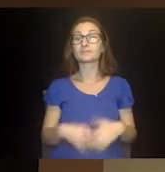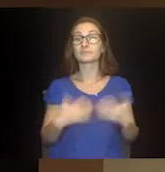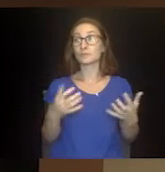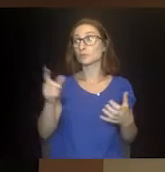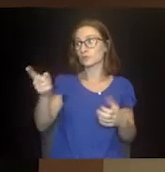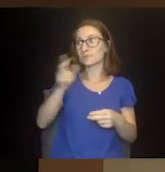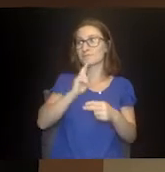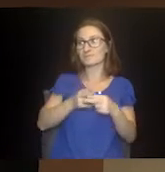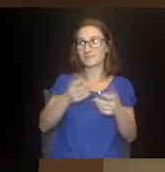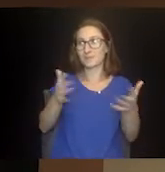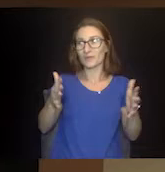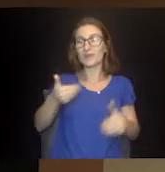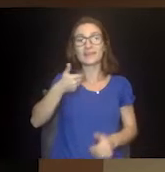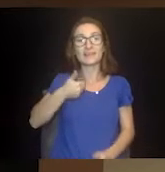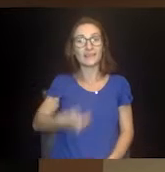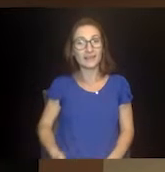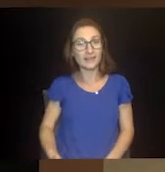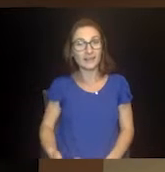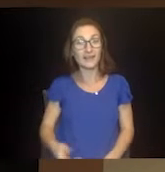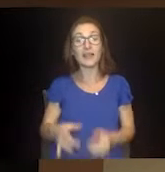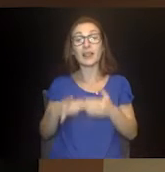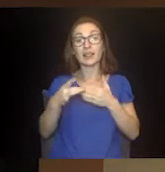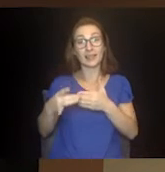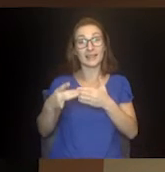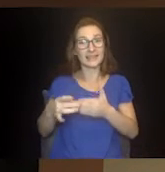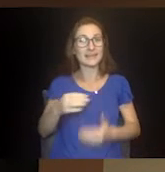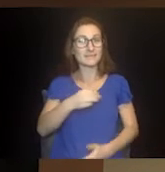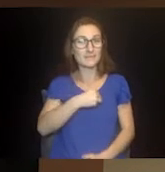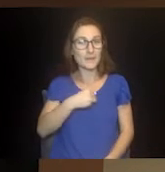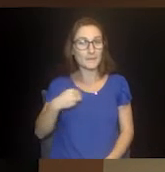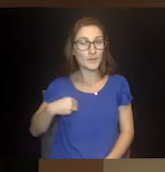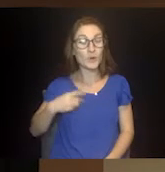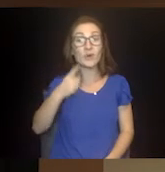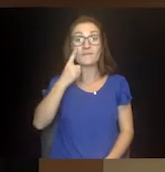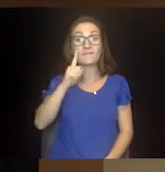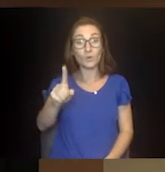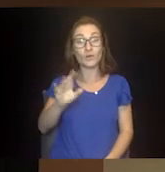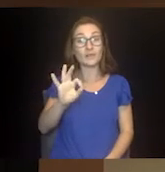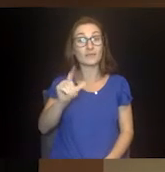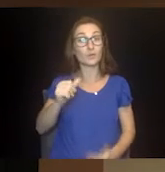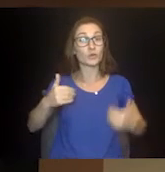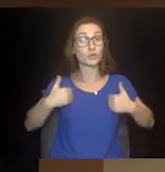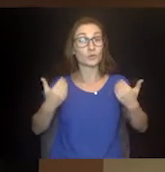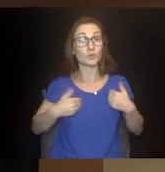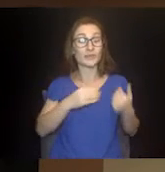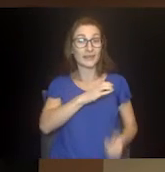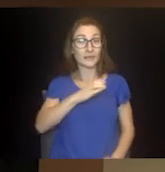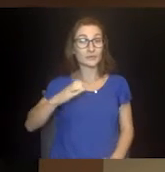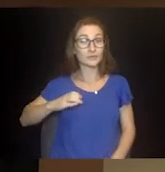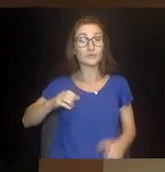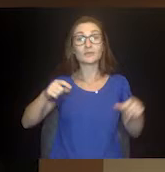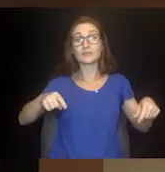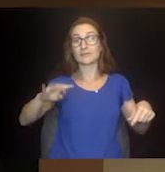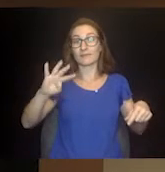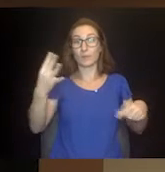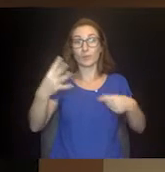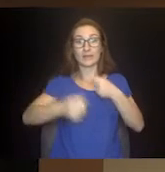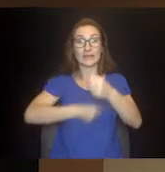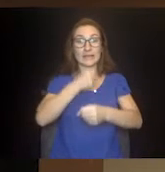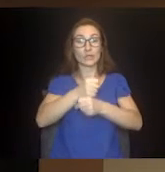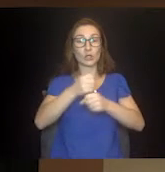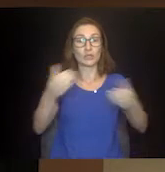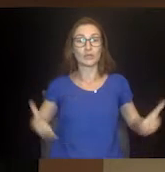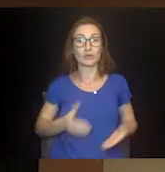So yes, as what Nikki said, I am the lead member of the Florida Youth Council, and this